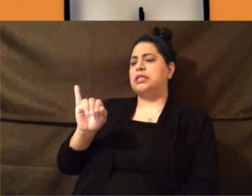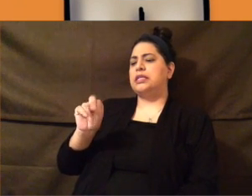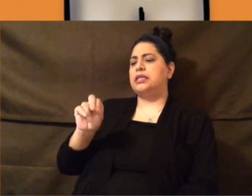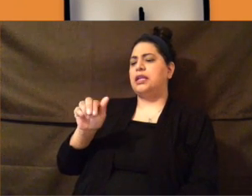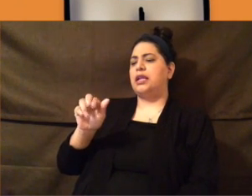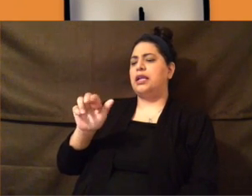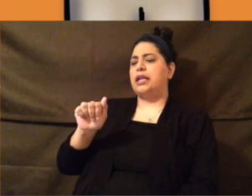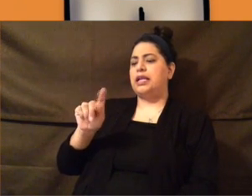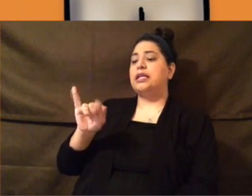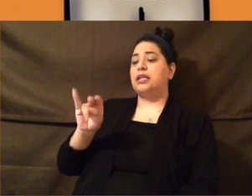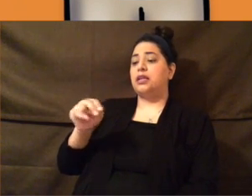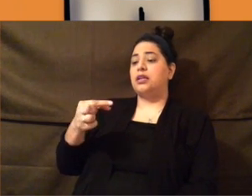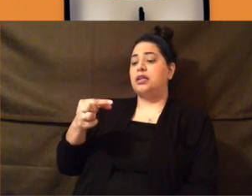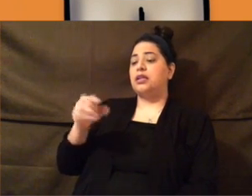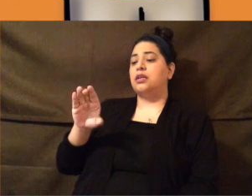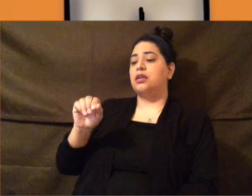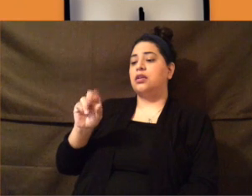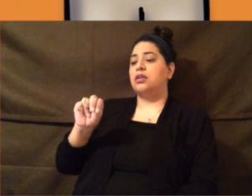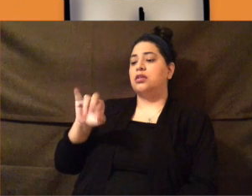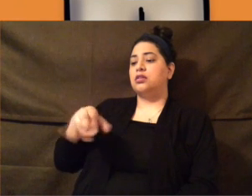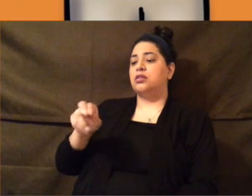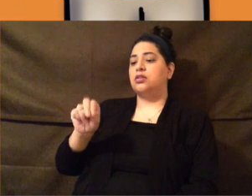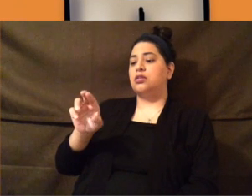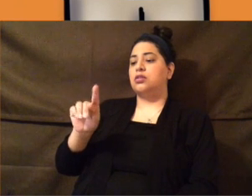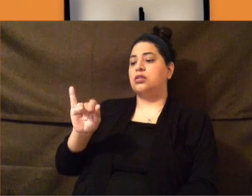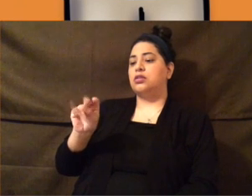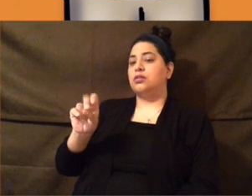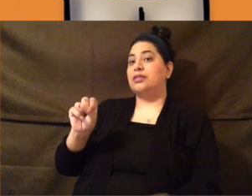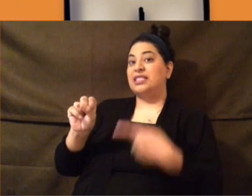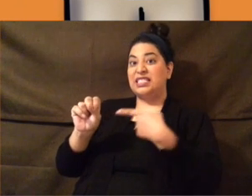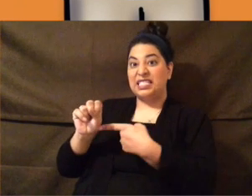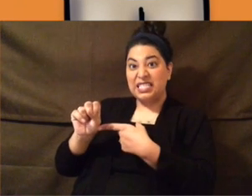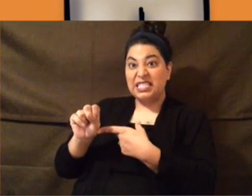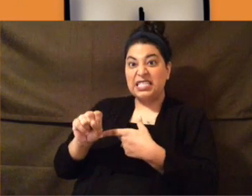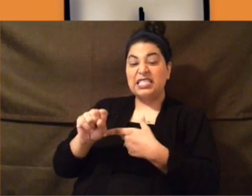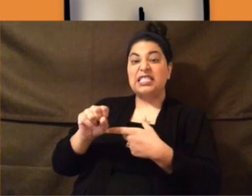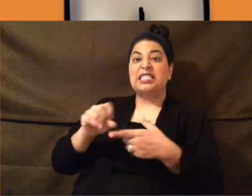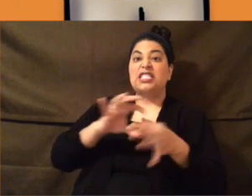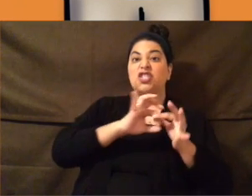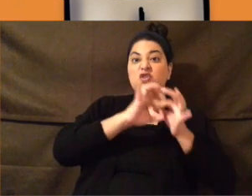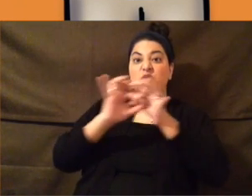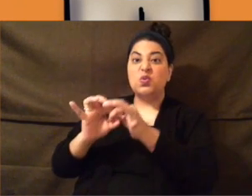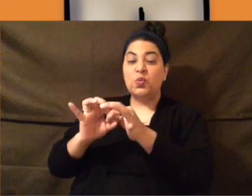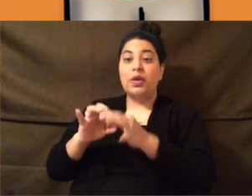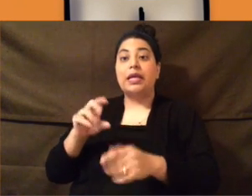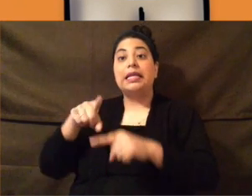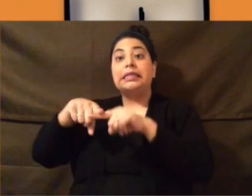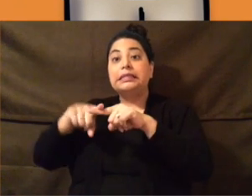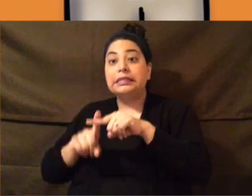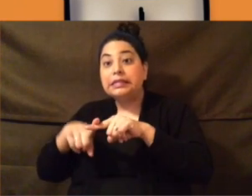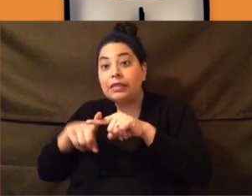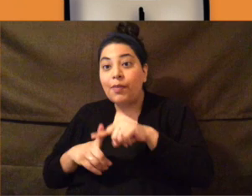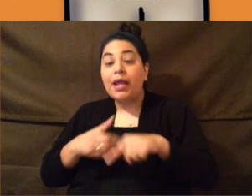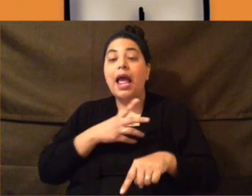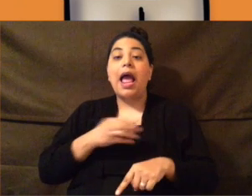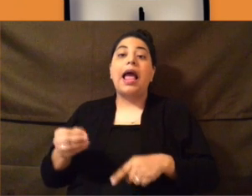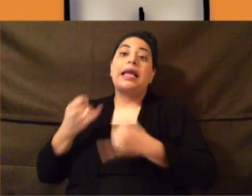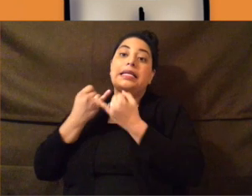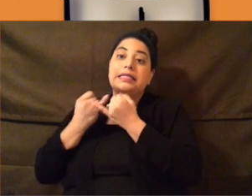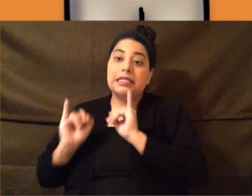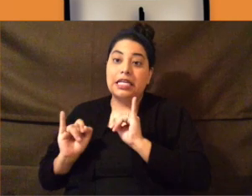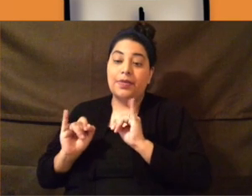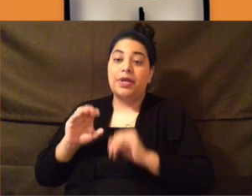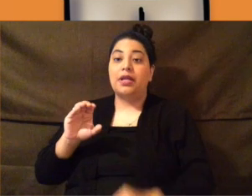conjunctions. We talked about these yesterday. Subordinating conjunctions join a dependent clause and an independent